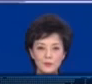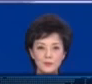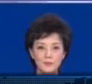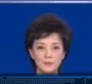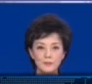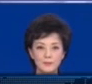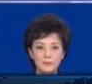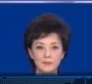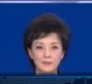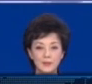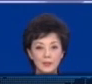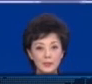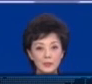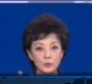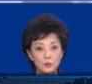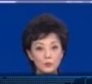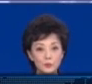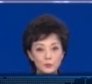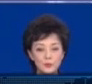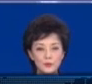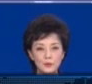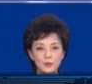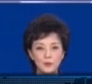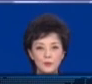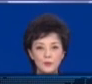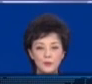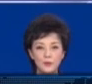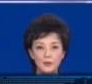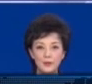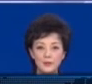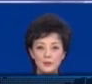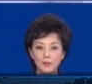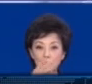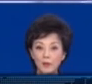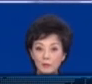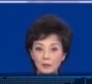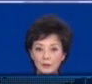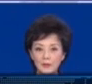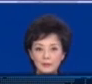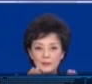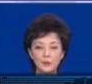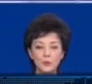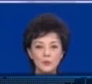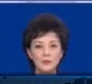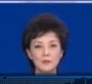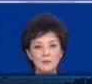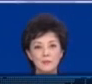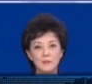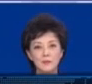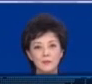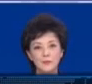will continue to have this kind of collaboration with other countries. We will do what we can